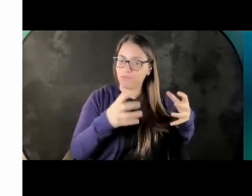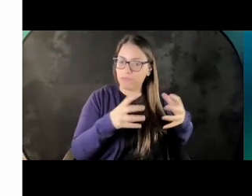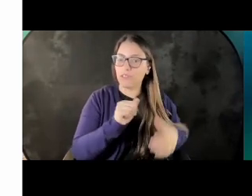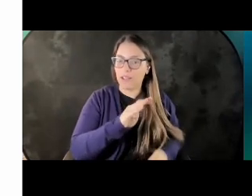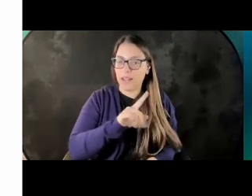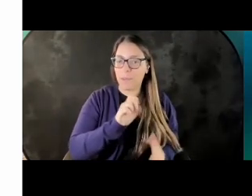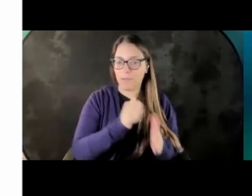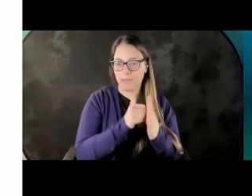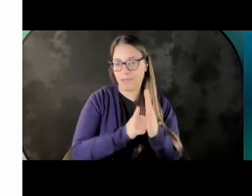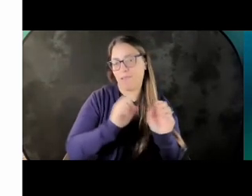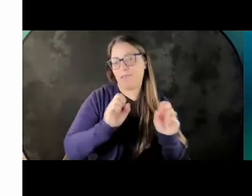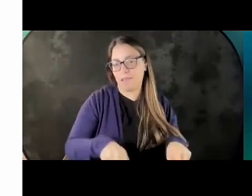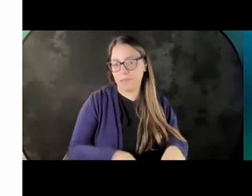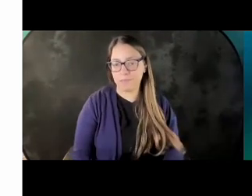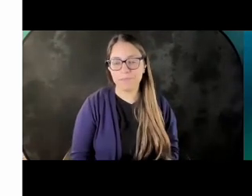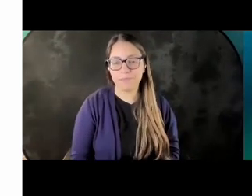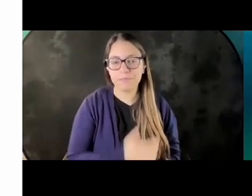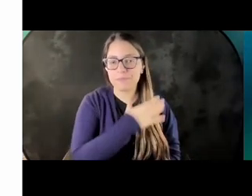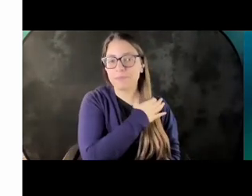next slide.